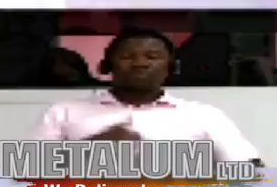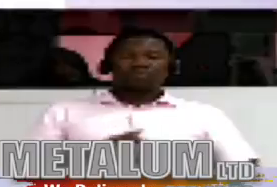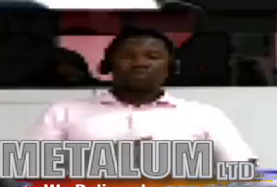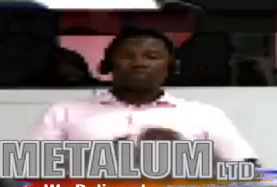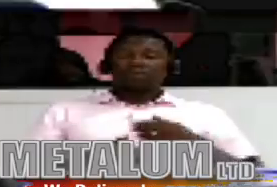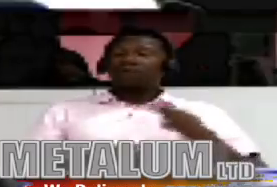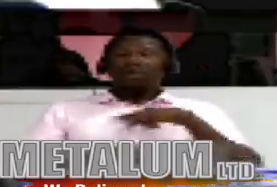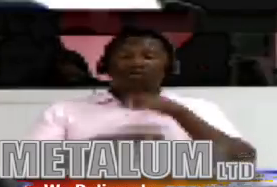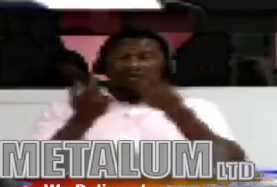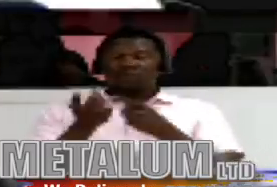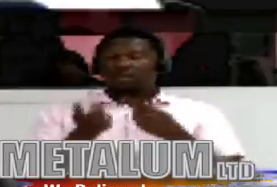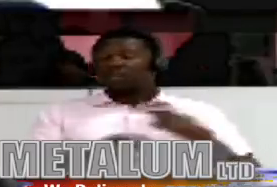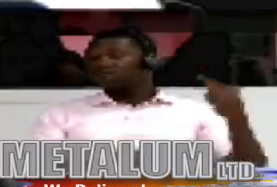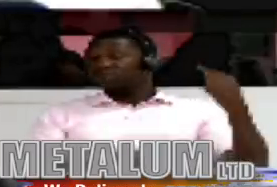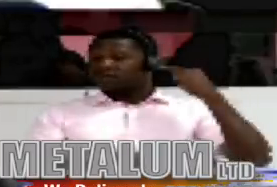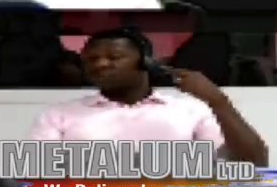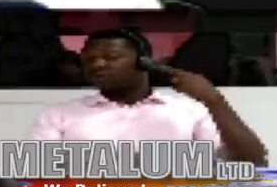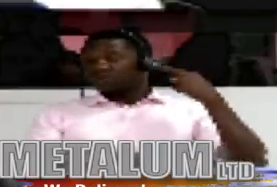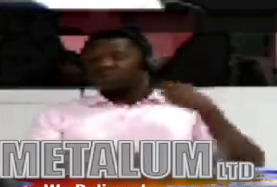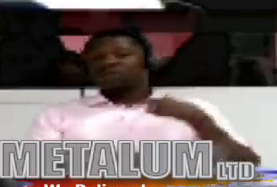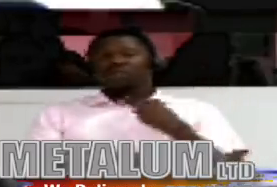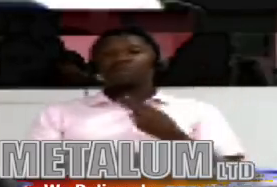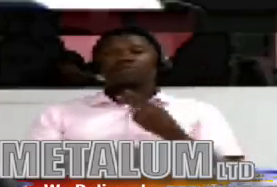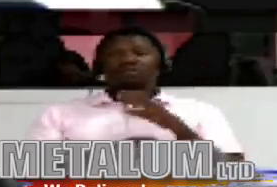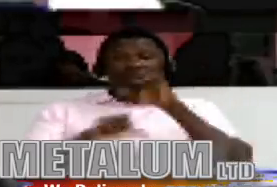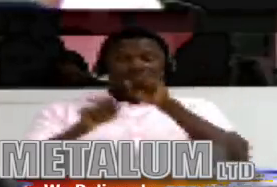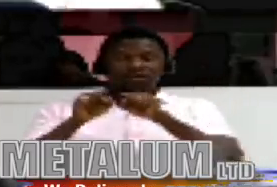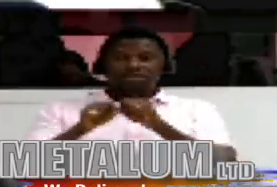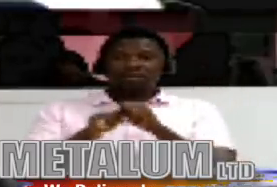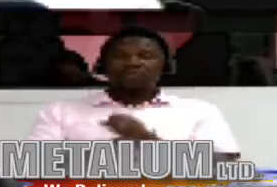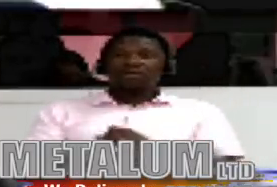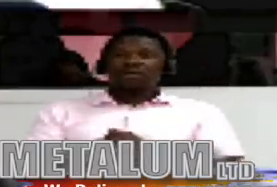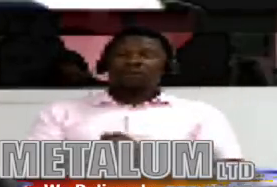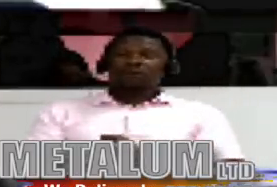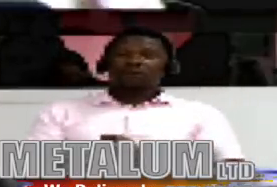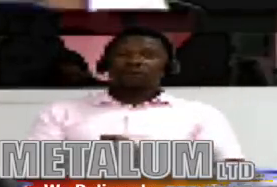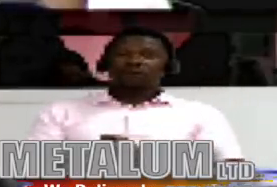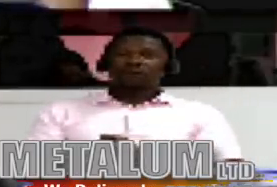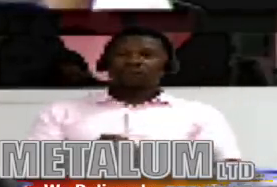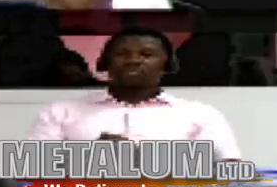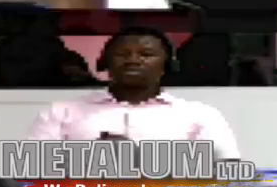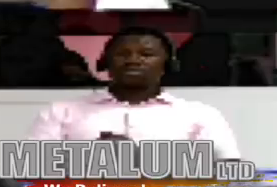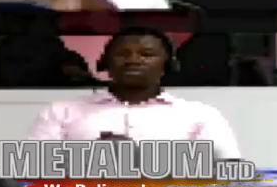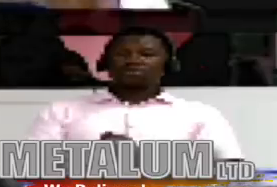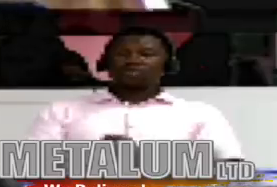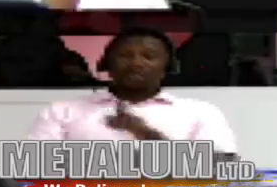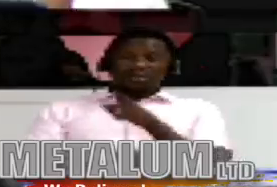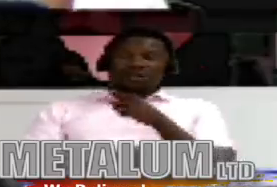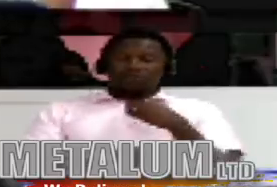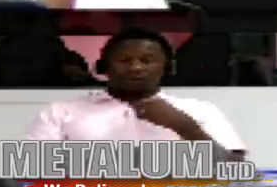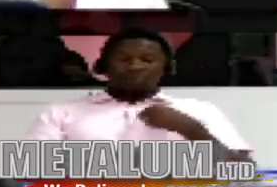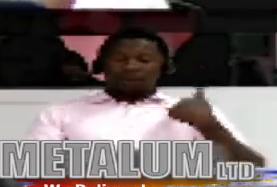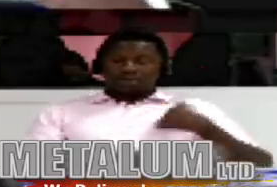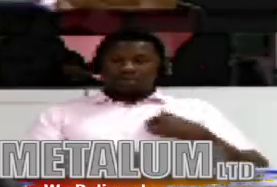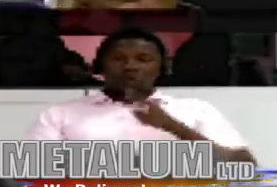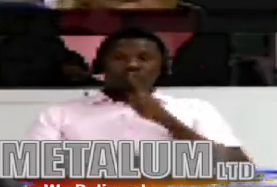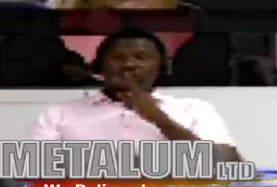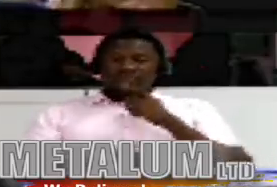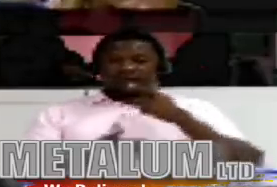him, he's the informer. That, I just want to make sure this is clear for the record. The people who were